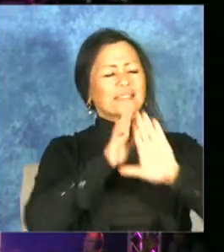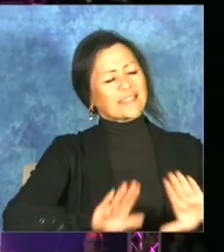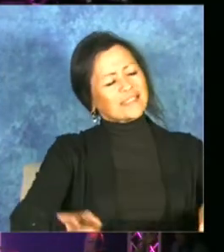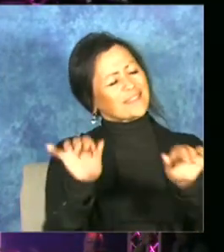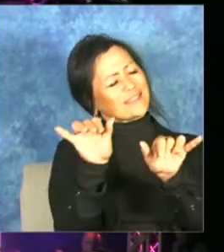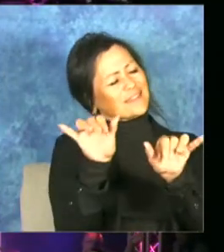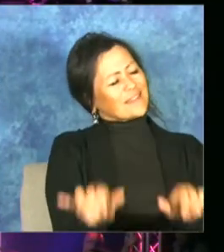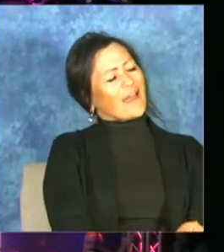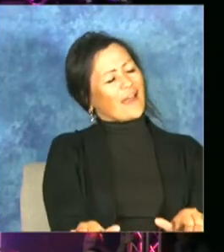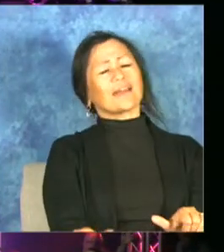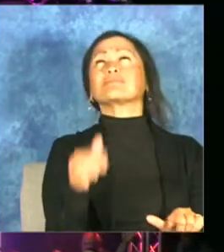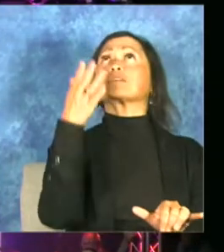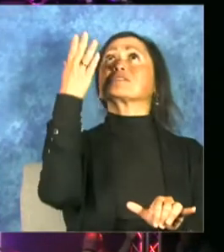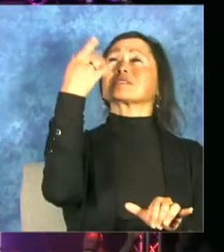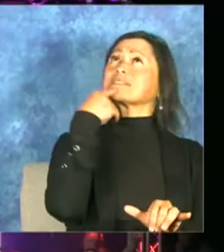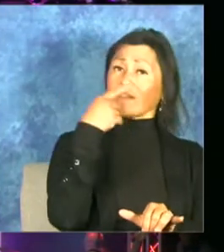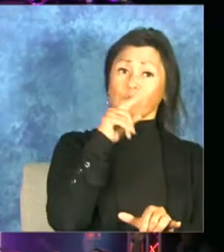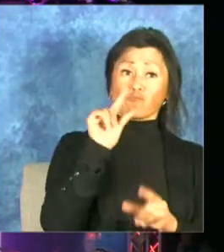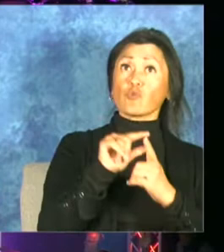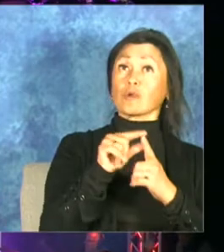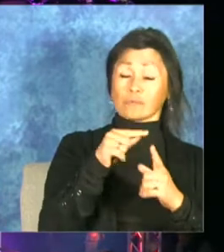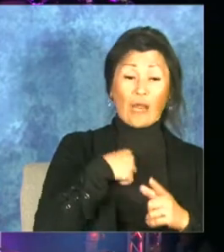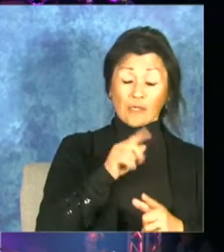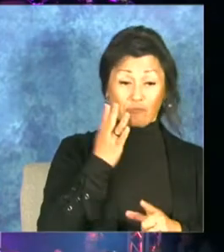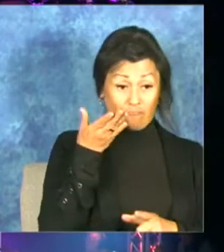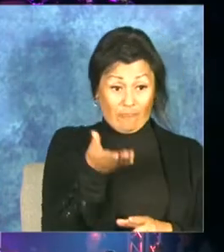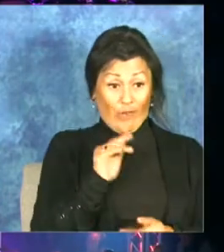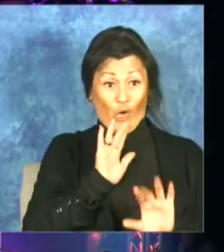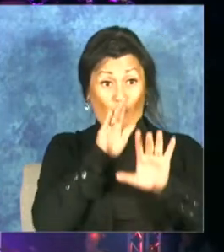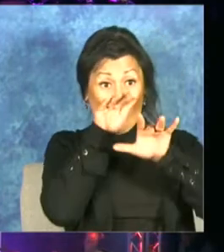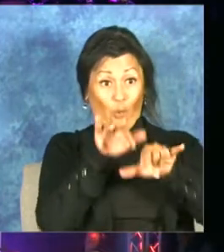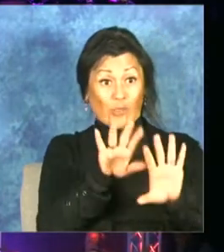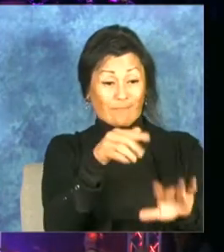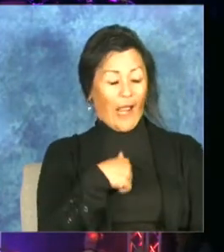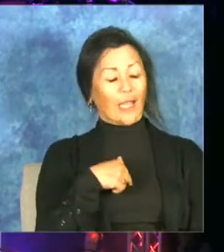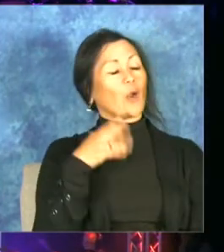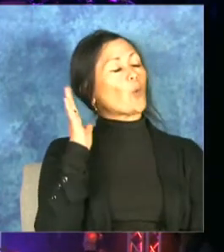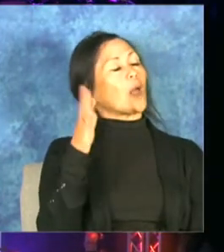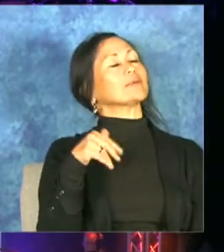Peace, be still, say the word.